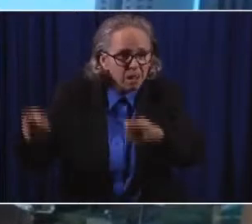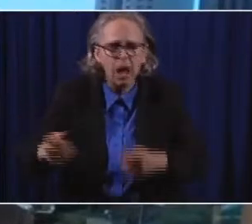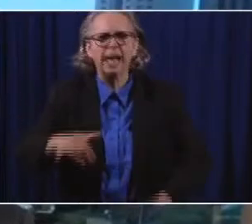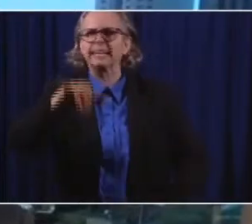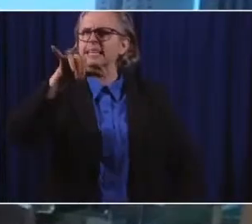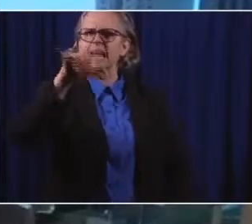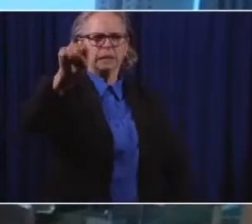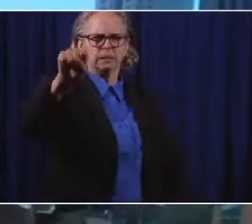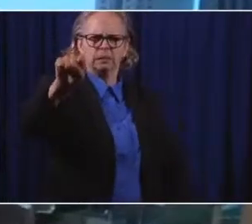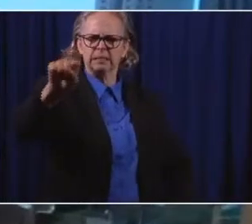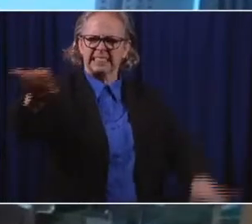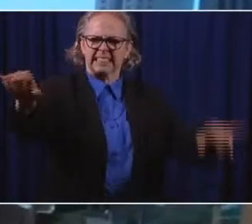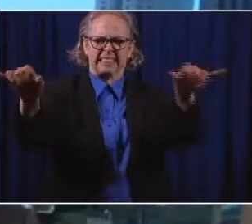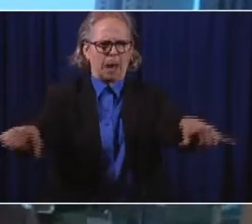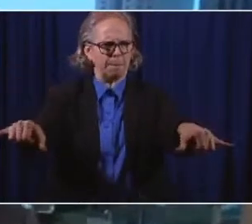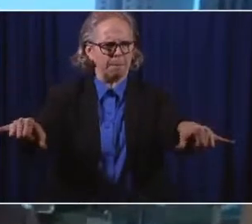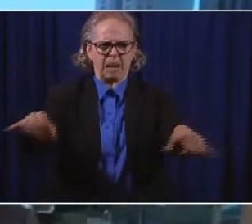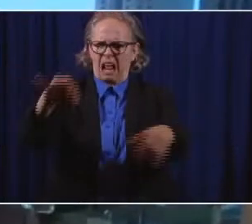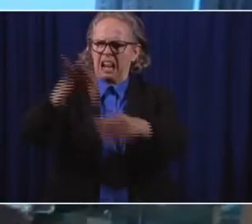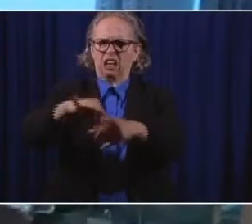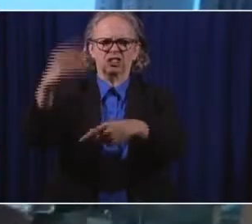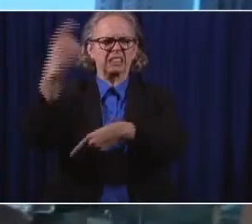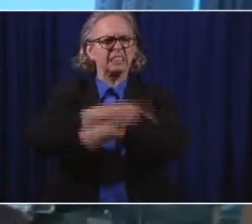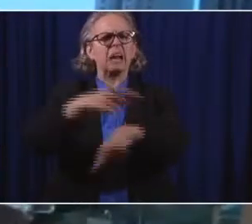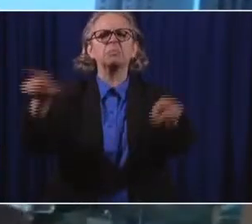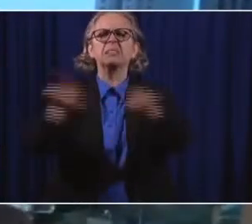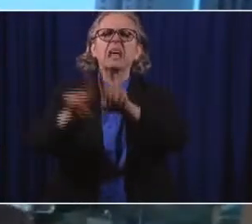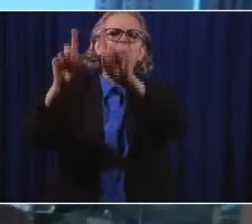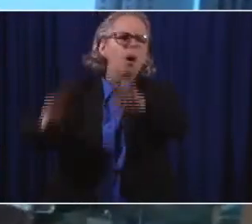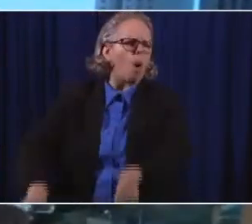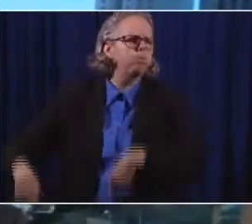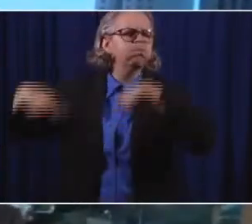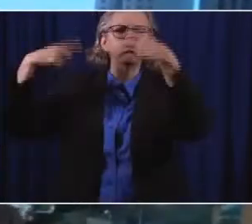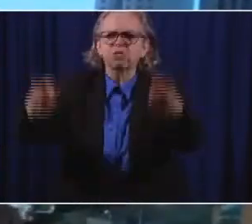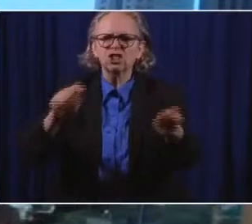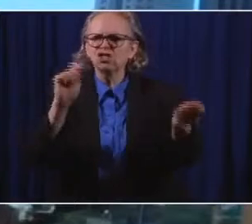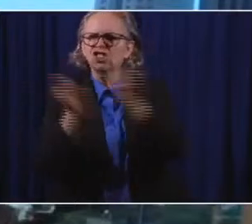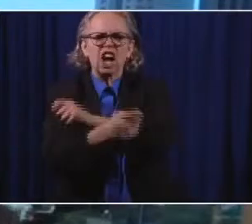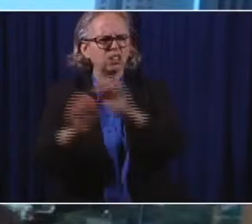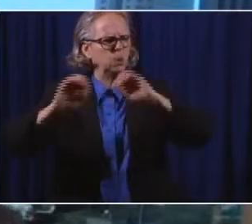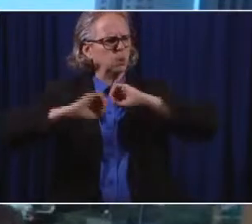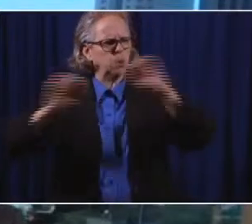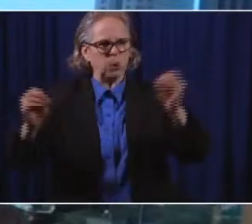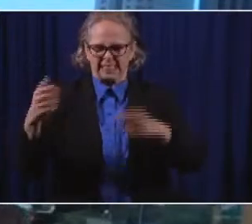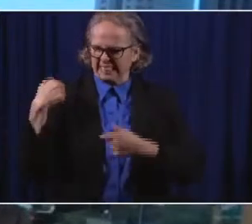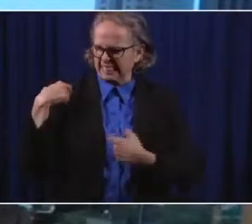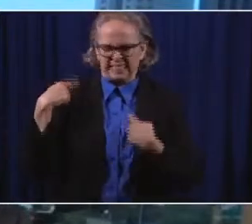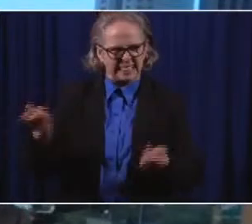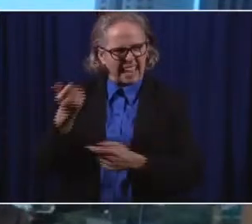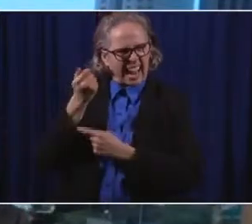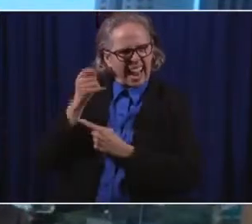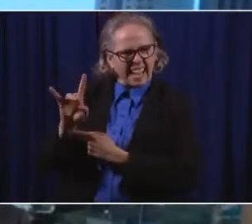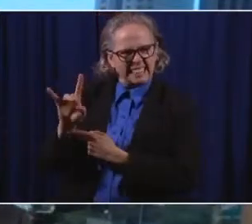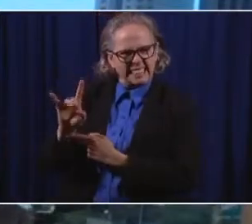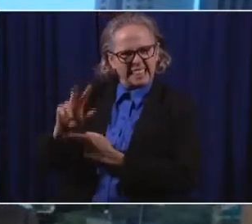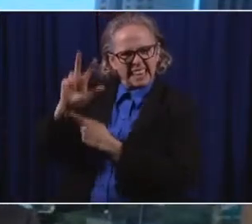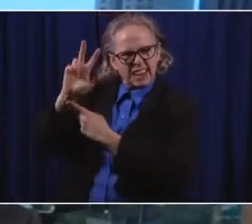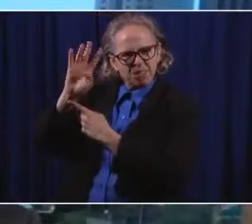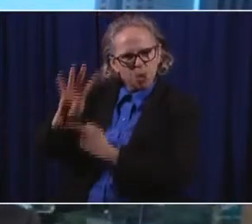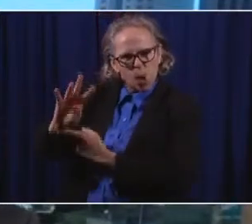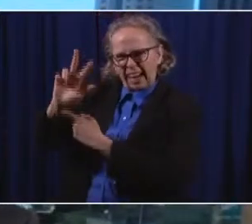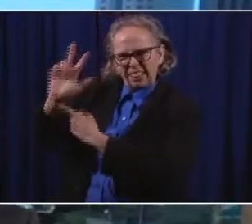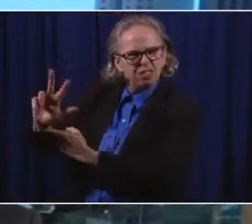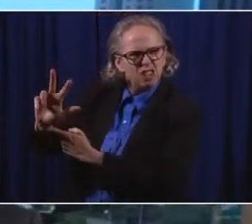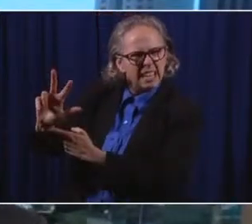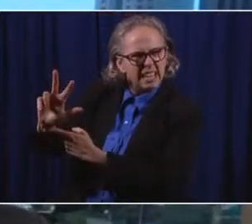set in both state and federal law. It has been unchanged since 1843. You can contrast that with primary